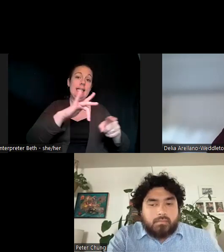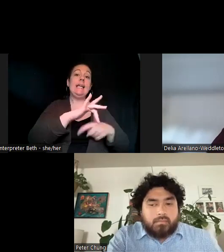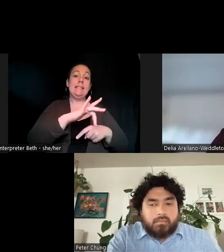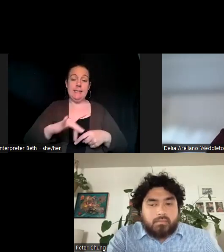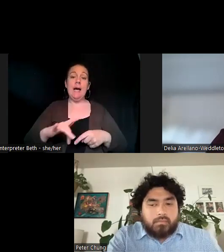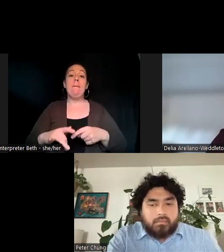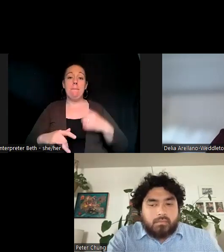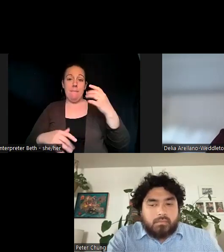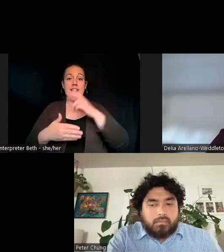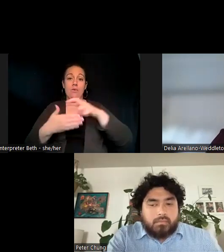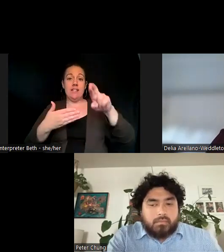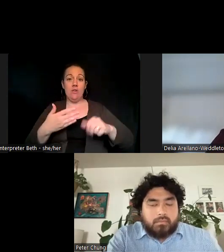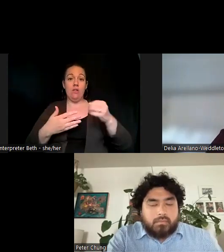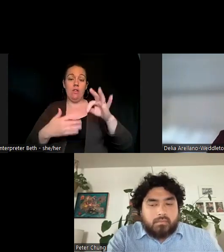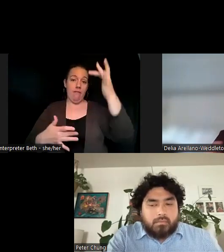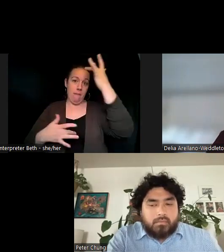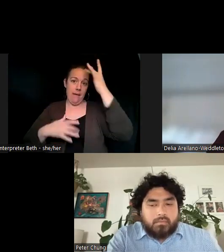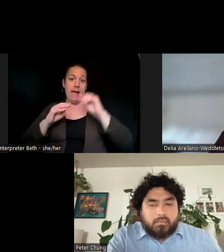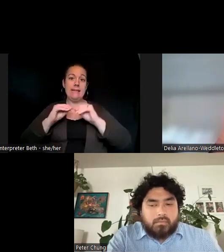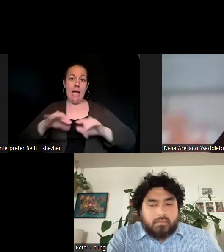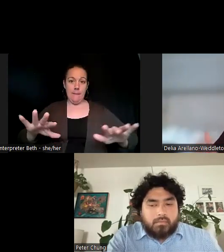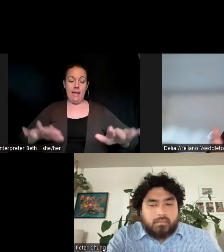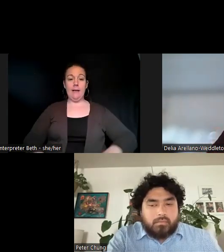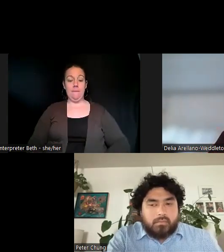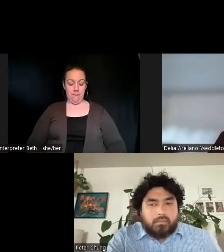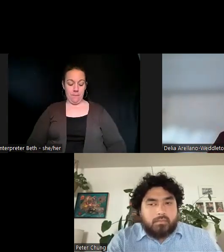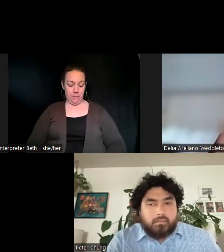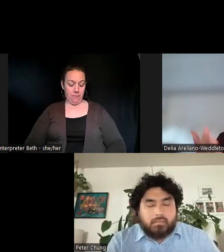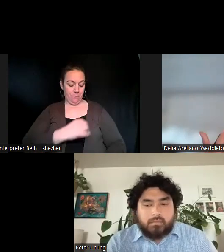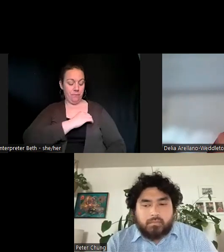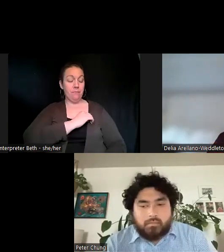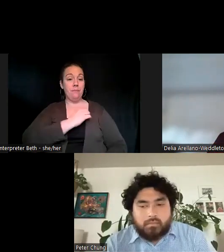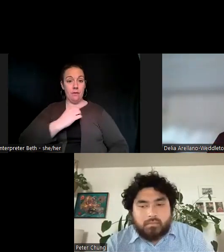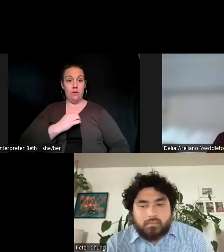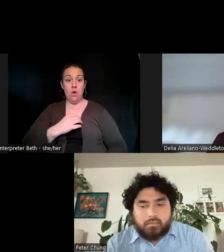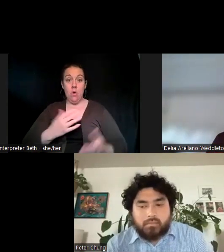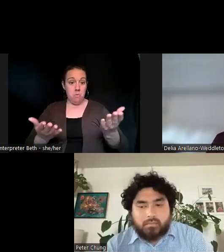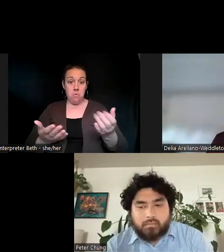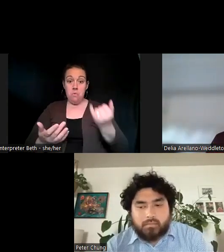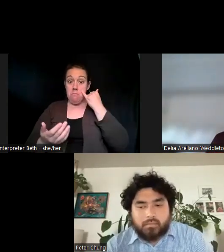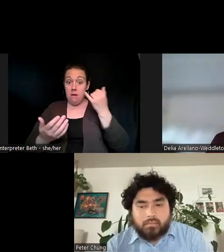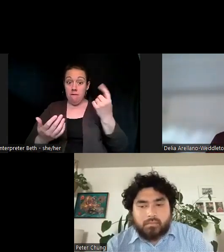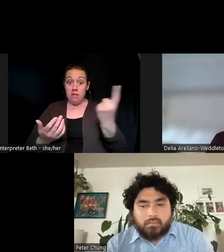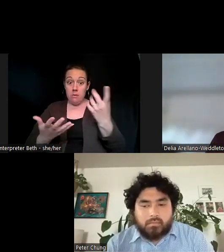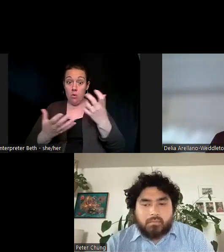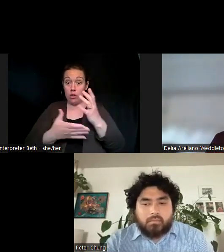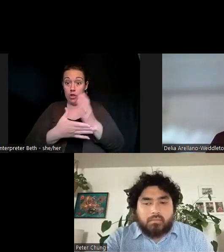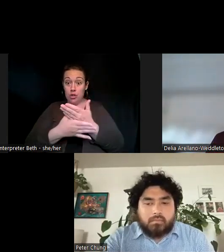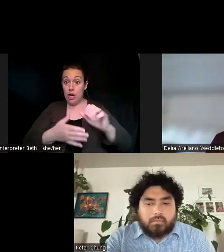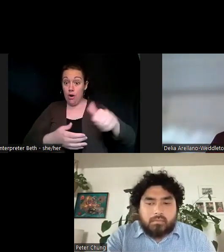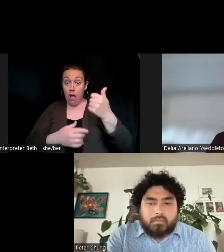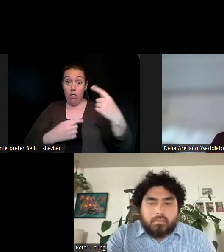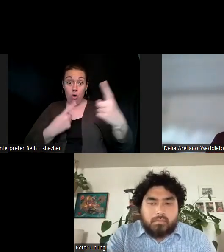Thank you. And I'm curious, and again, we have time for another question if someone wants to share another question via the Q&A.